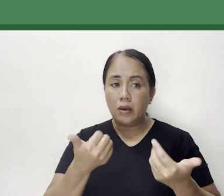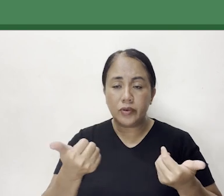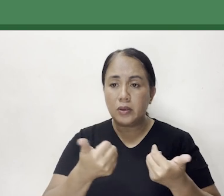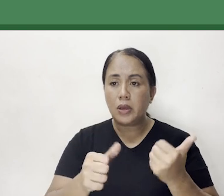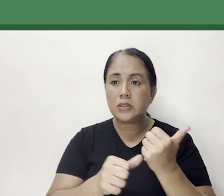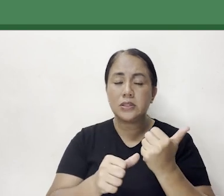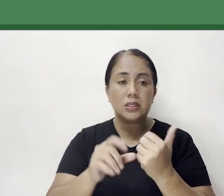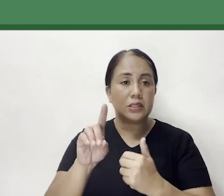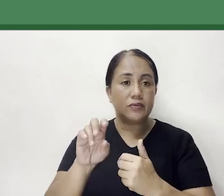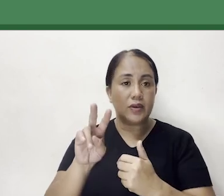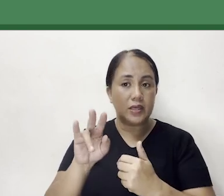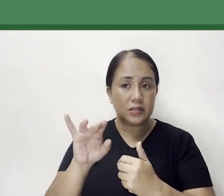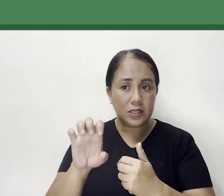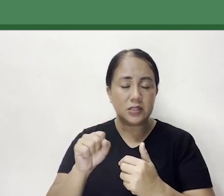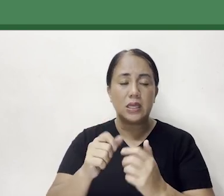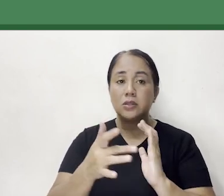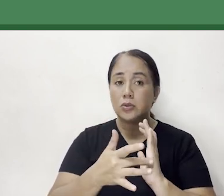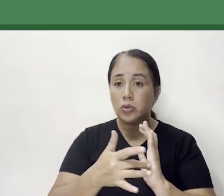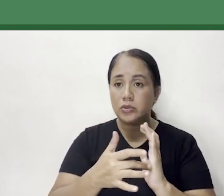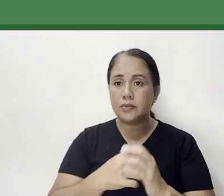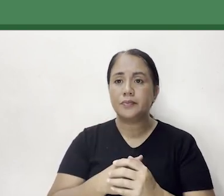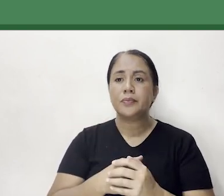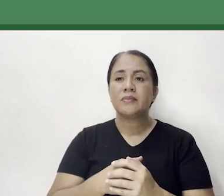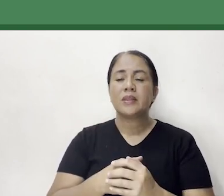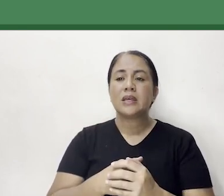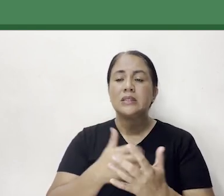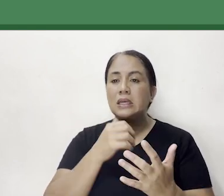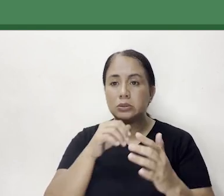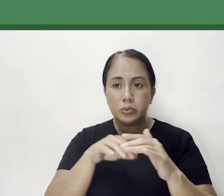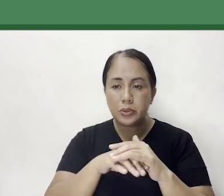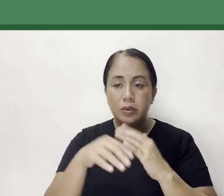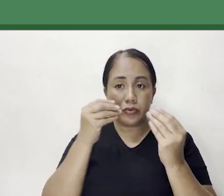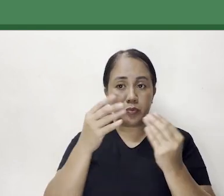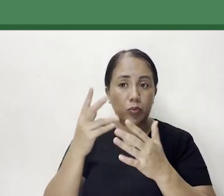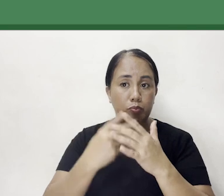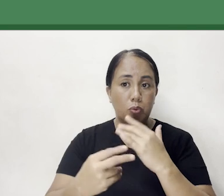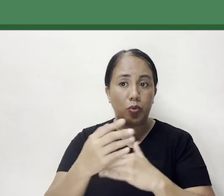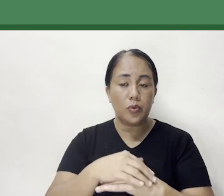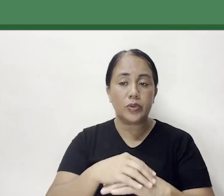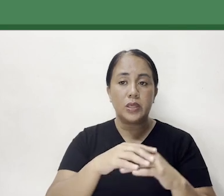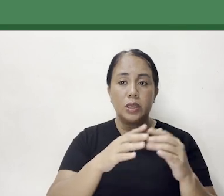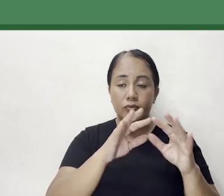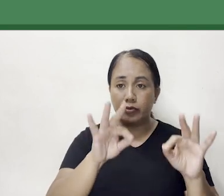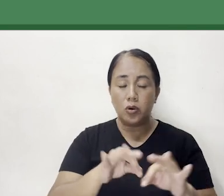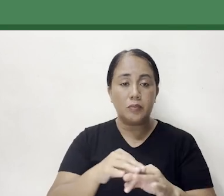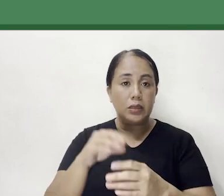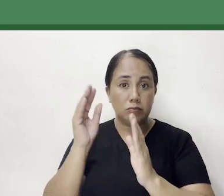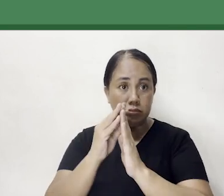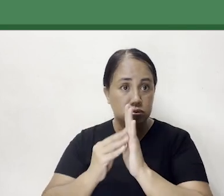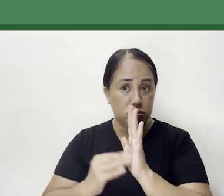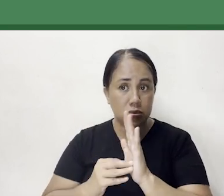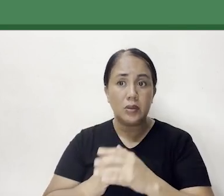the unavailability of assistive devices and technologies, inaccessible information both in form